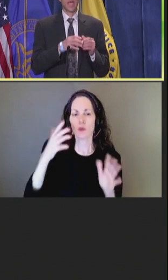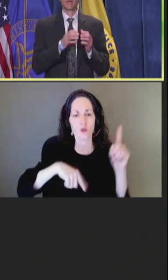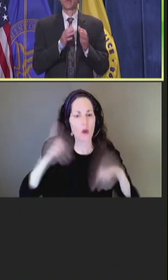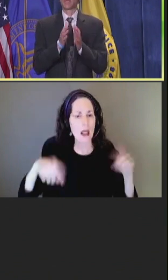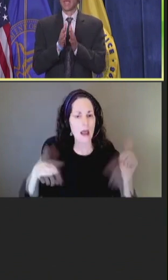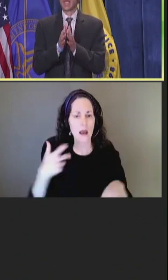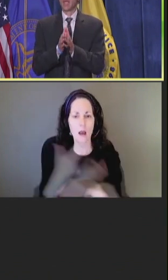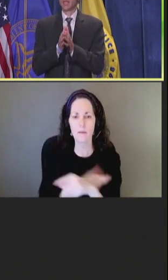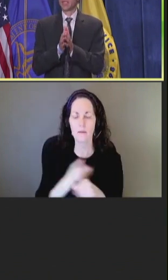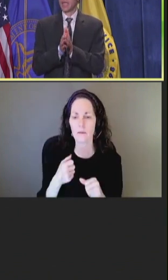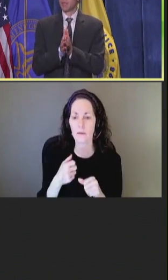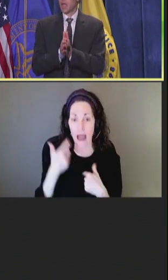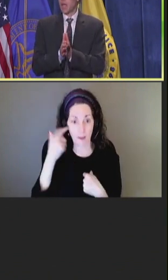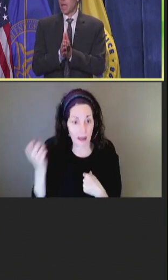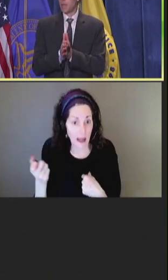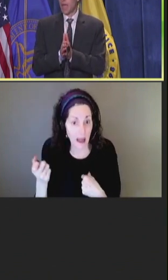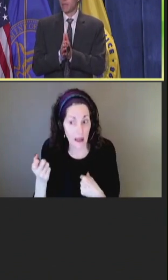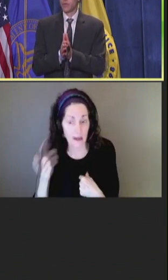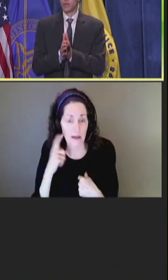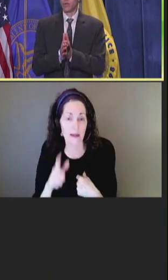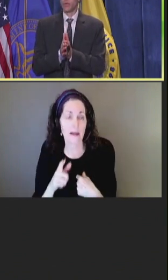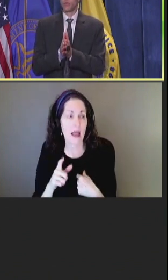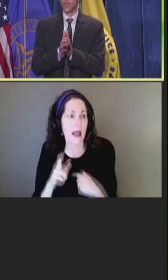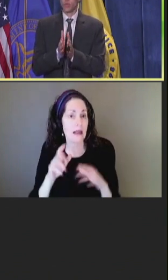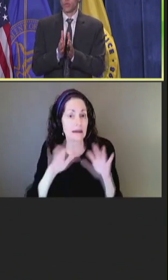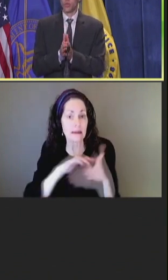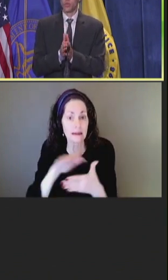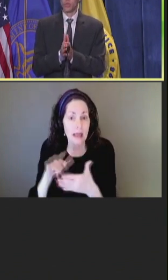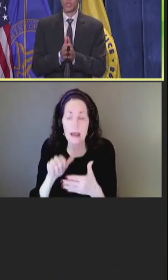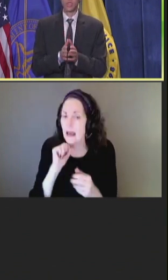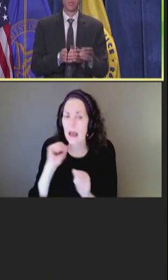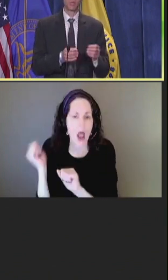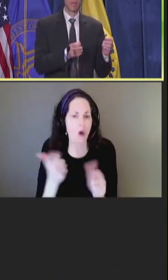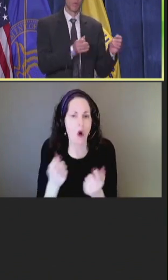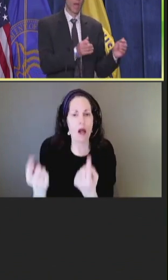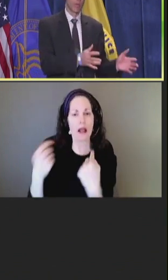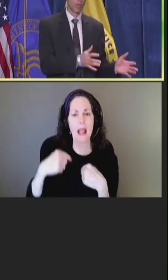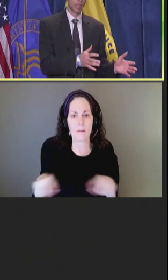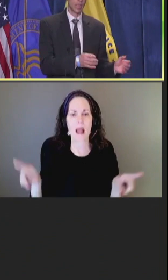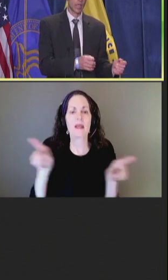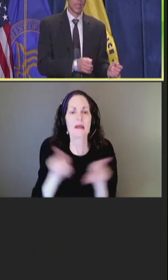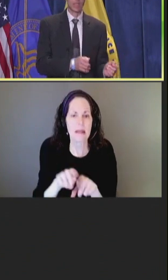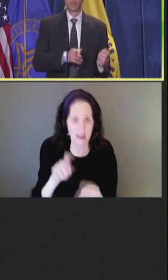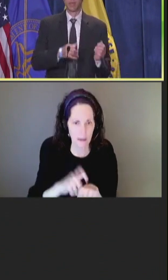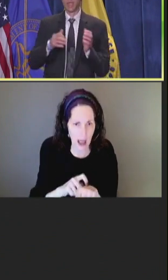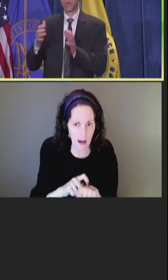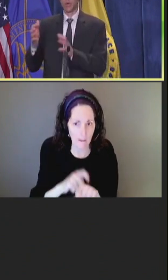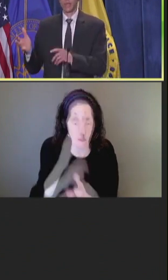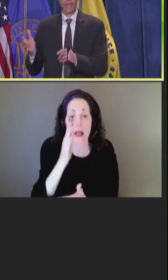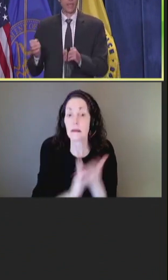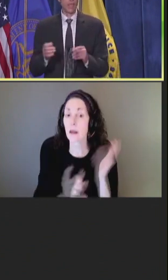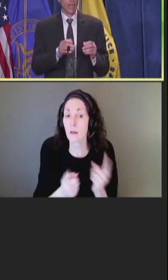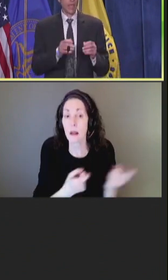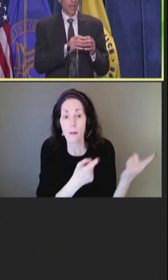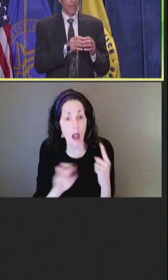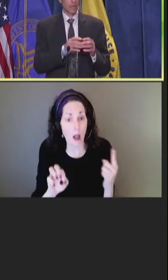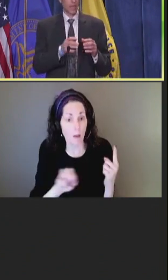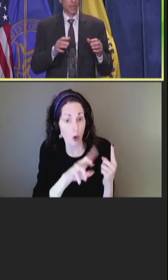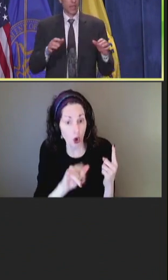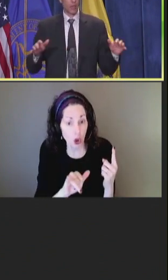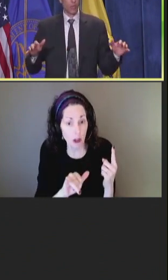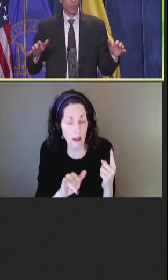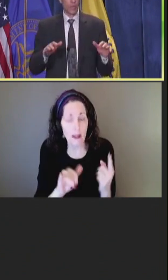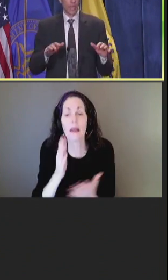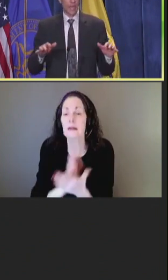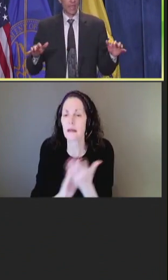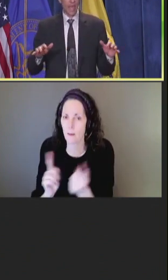not everyone came at the same time after dose 2. Some people came quite early and some people came quite late. And that's depicted